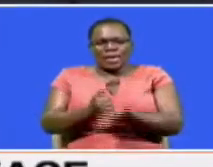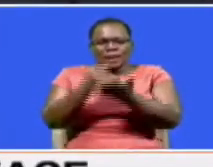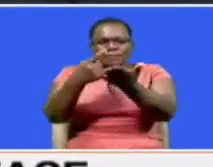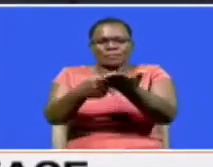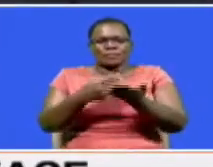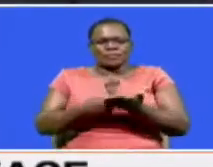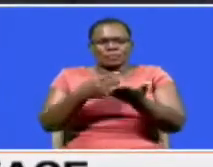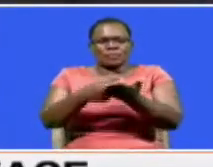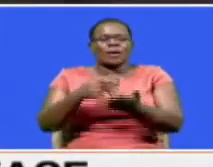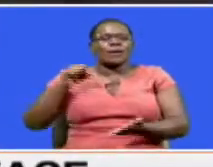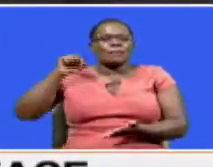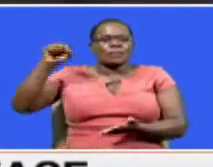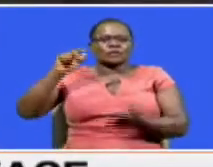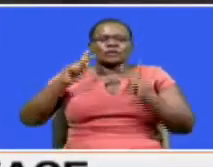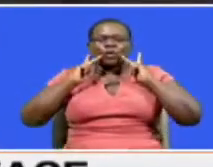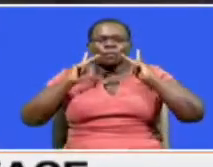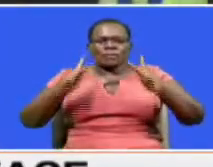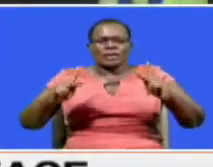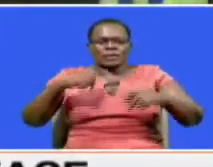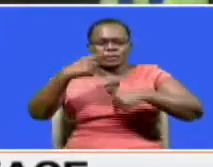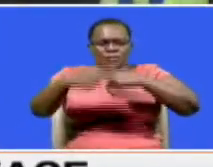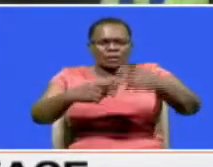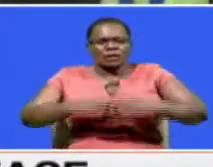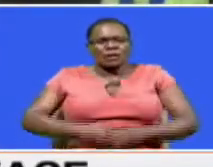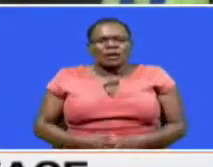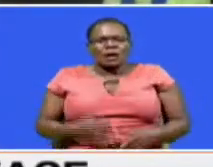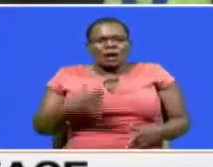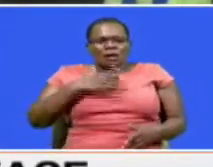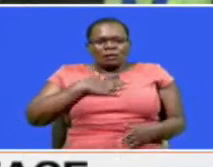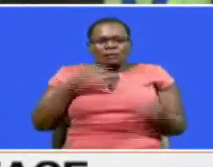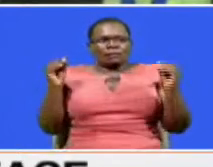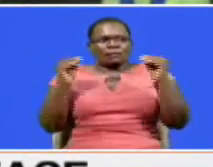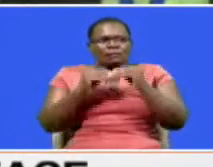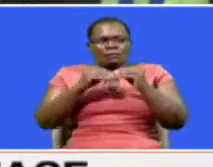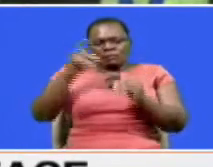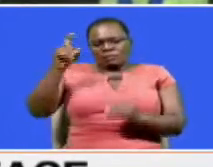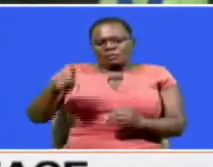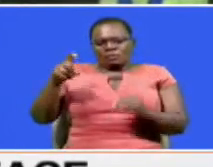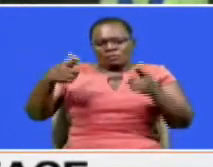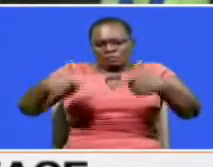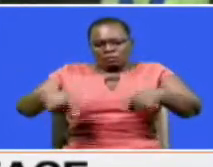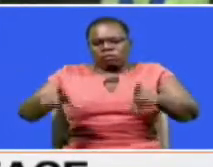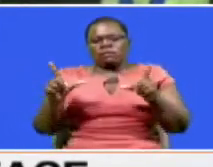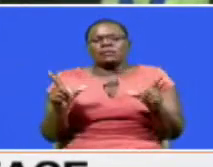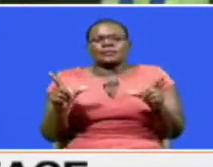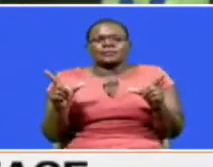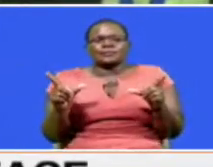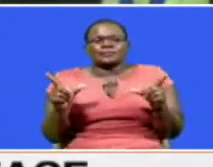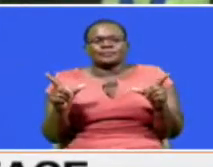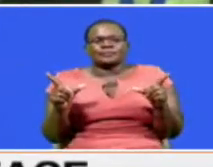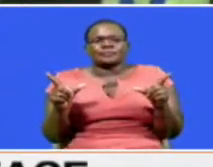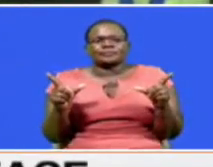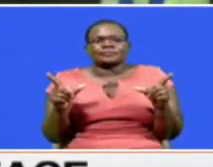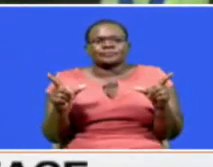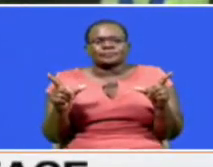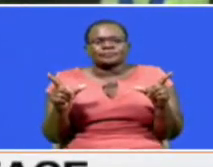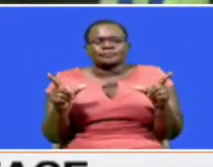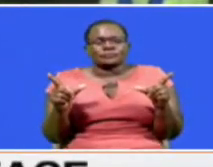phase of the political peace process. Our meeting needs to pave way